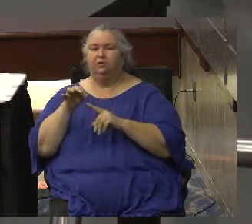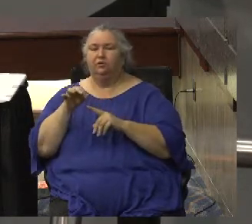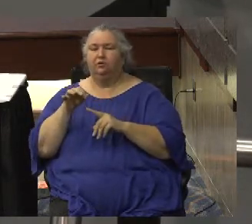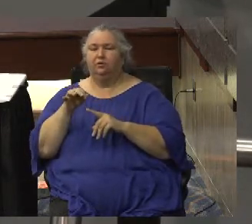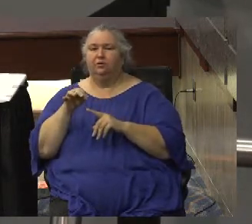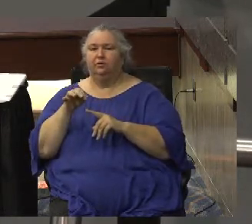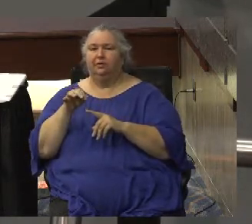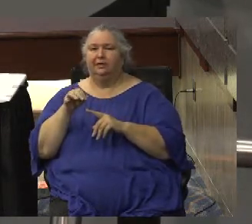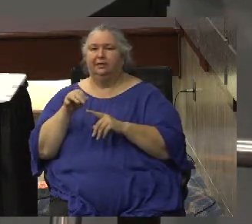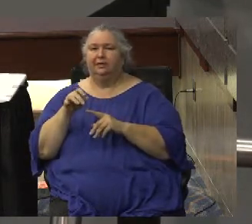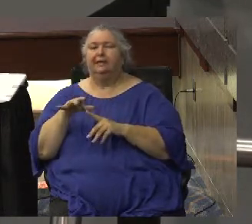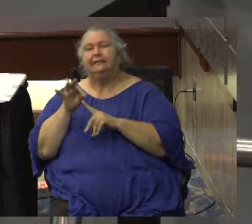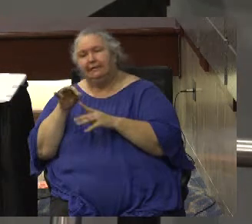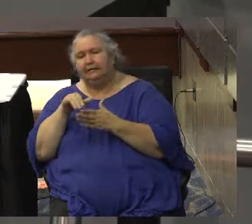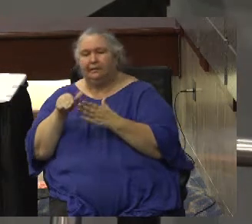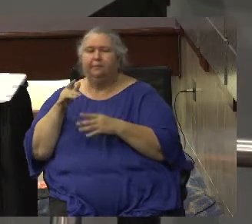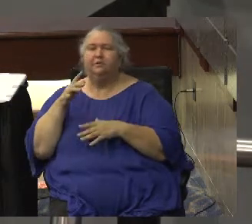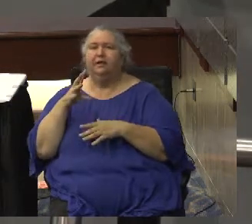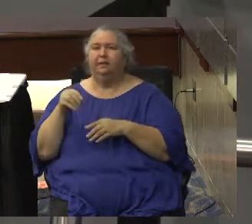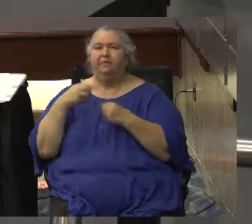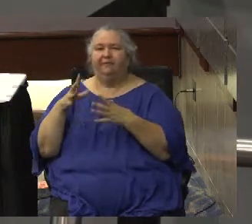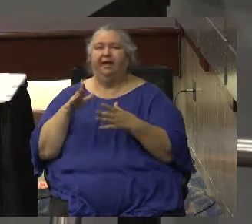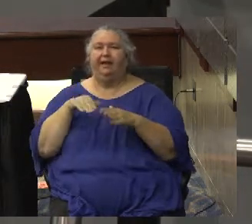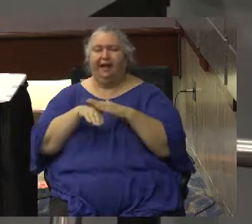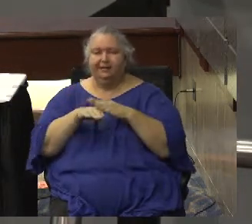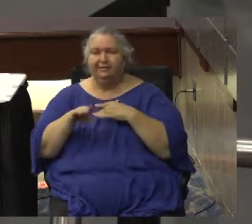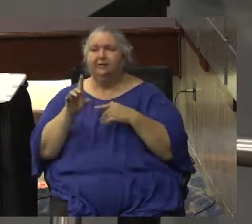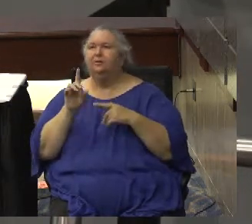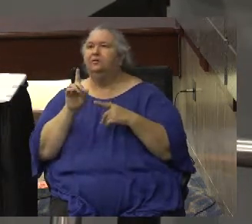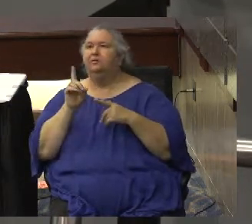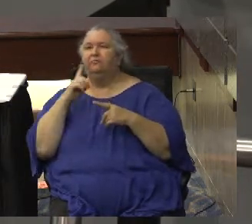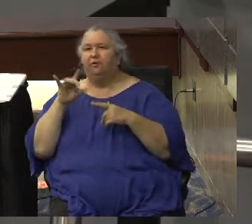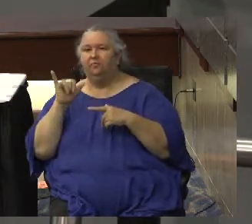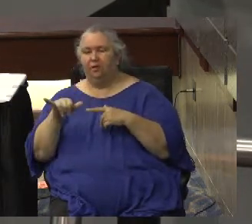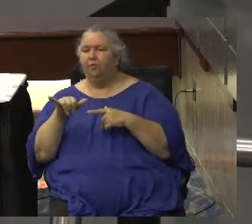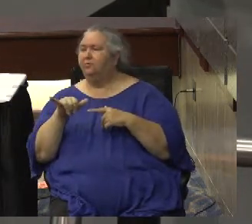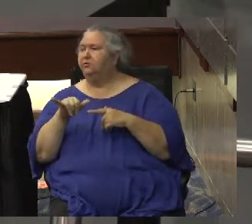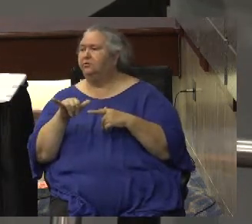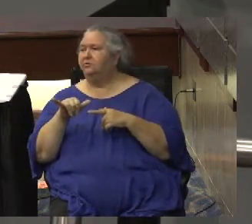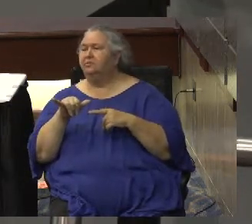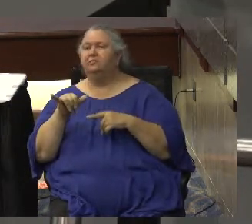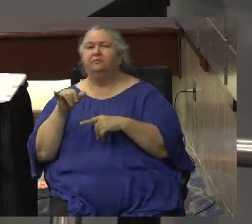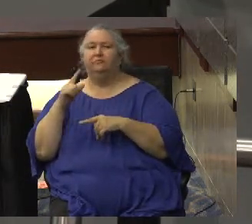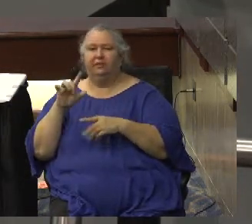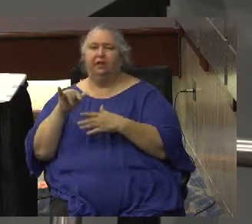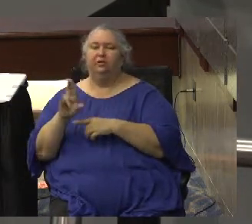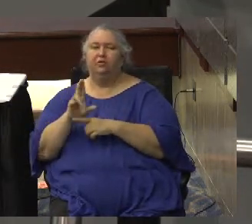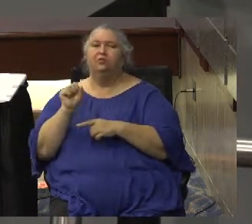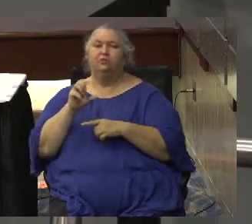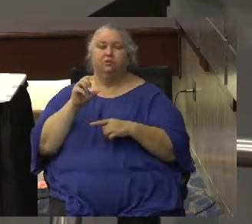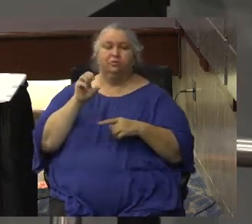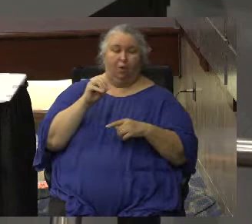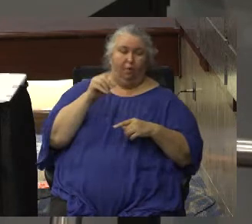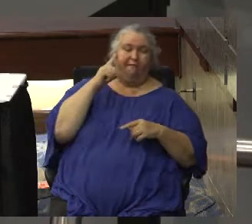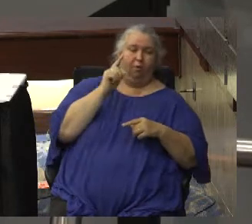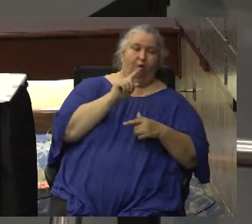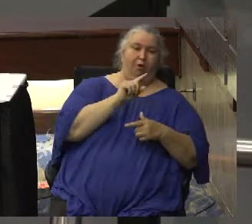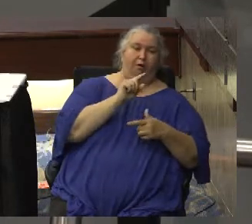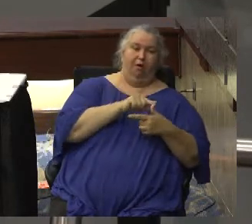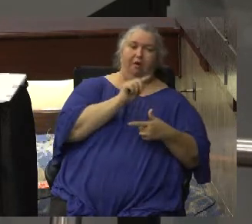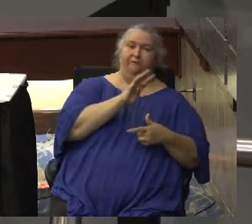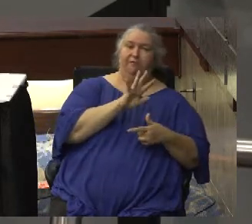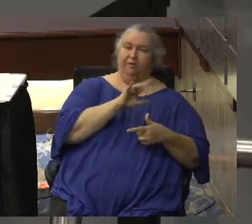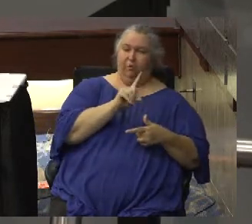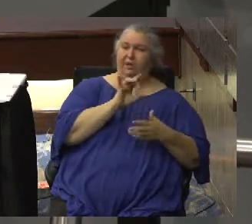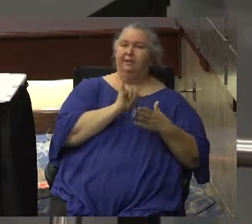facilities and services, including the road system, provide access to proposed use are adequate for the proposed use. So for 451, this is a